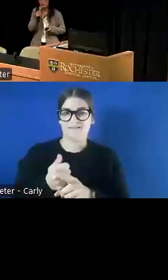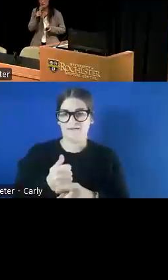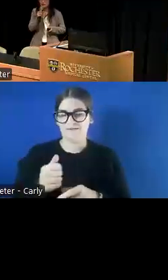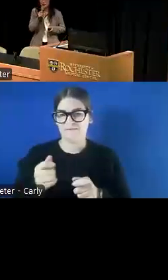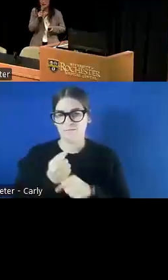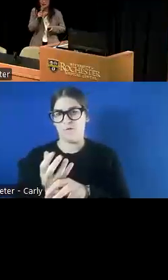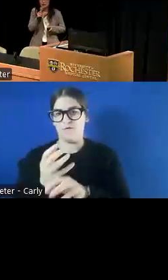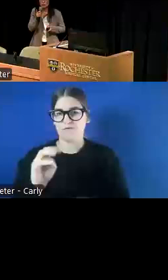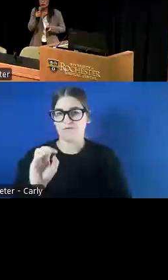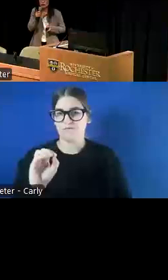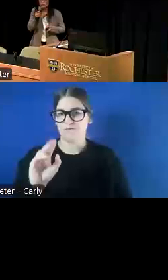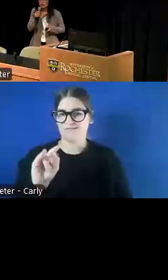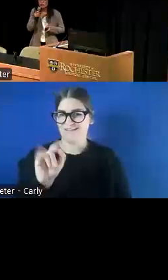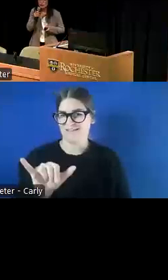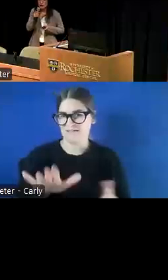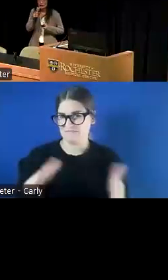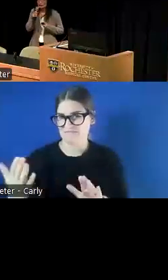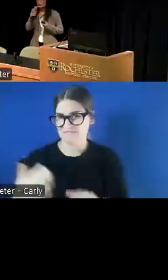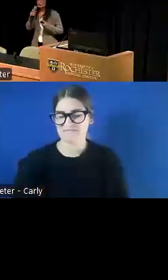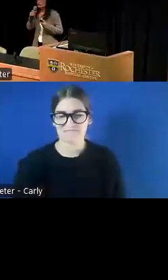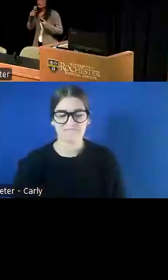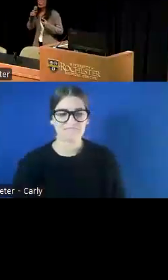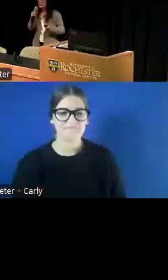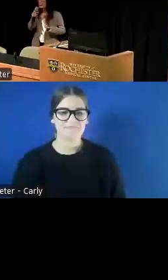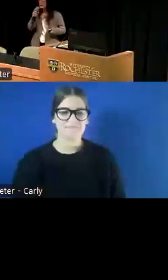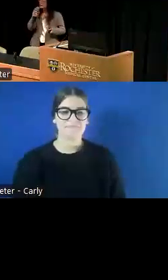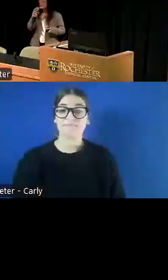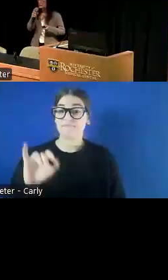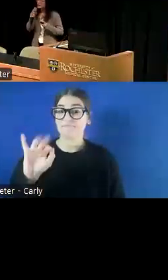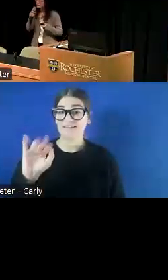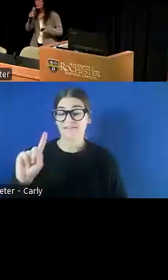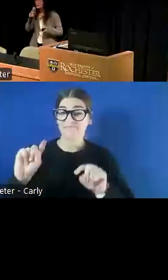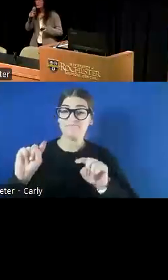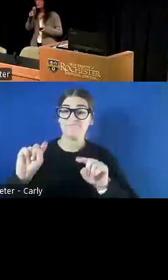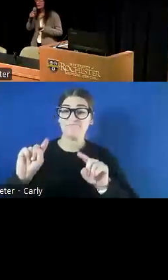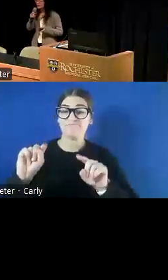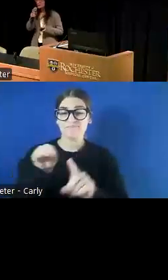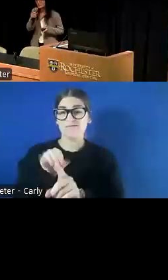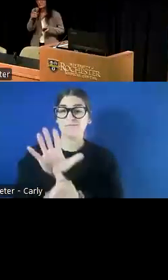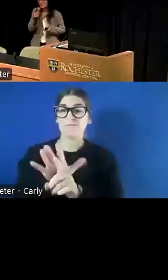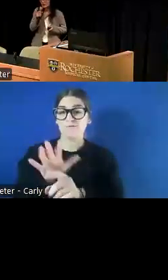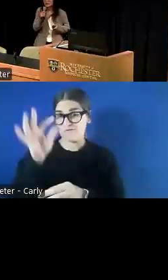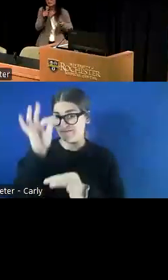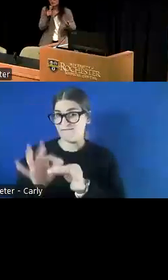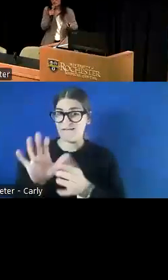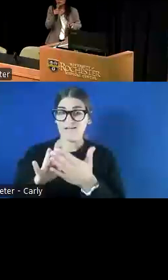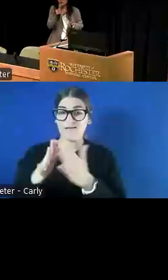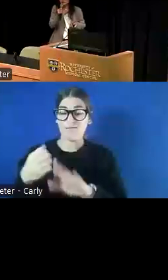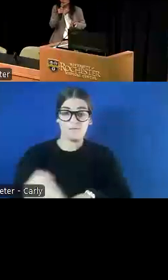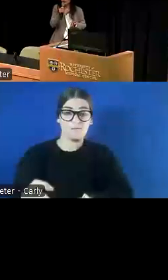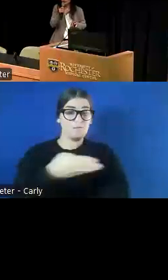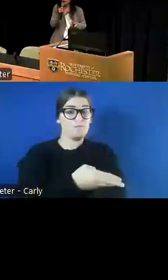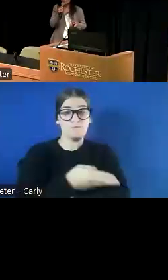kind of connection. So if your attendance and exposure to faith community can improve